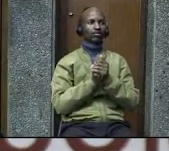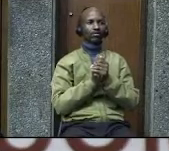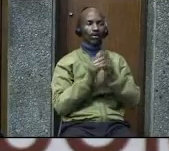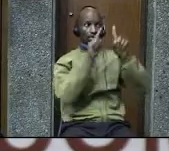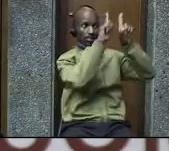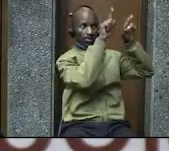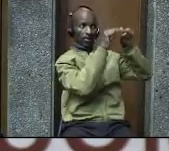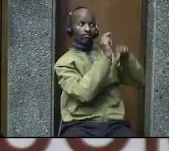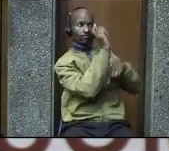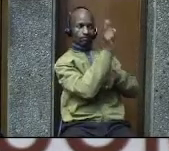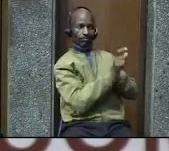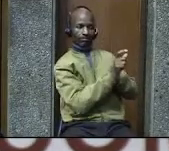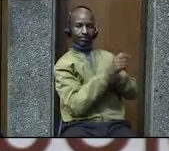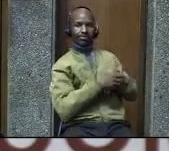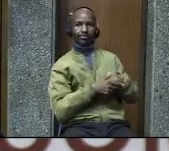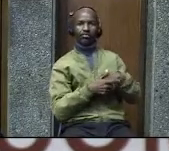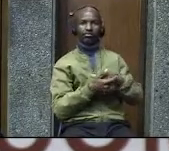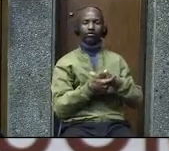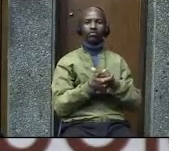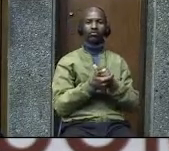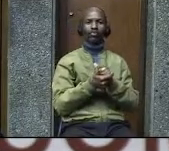Screen ni?